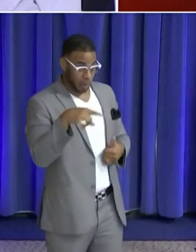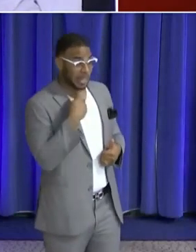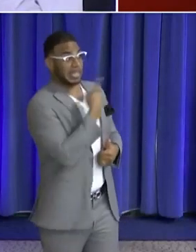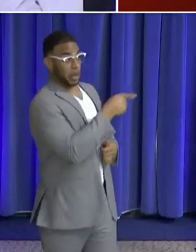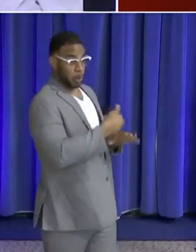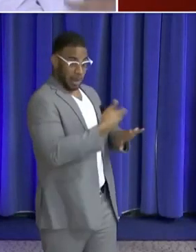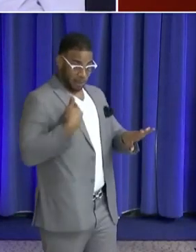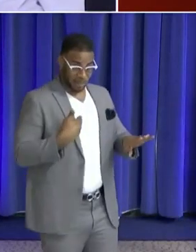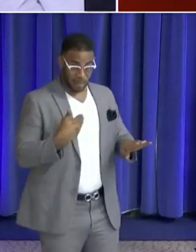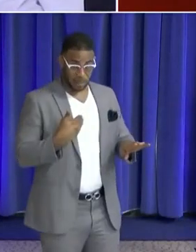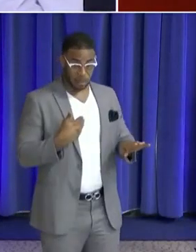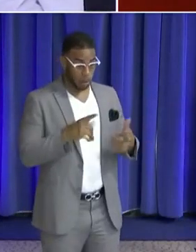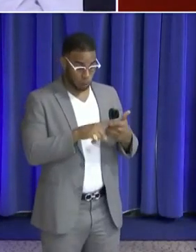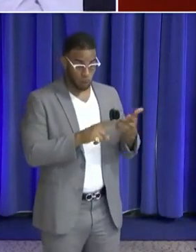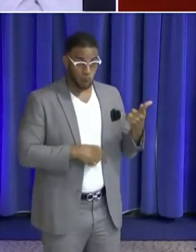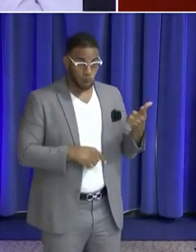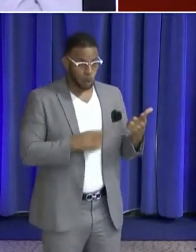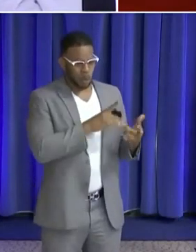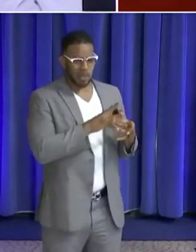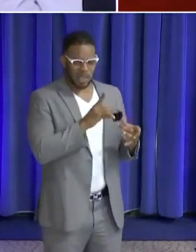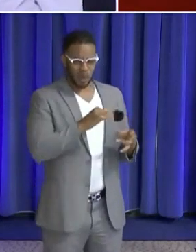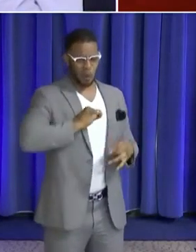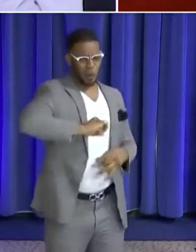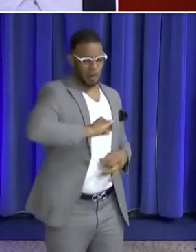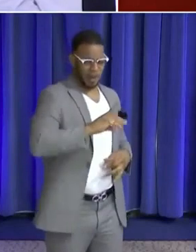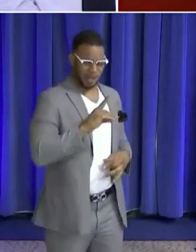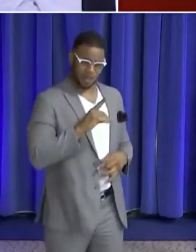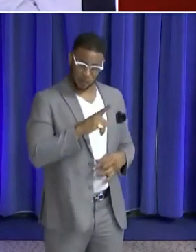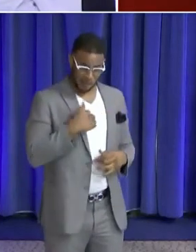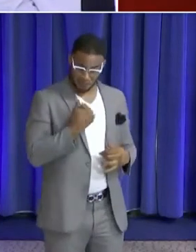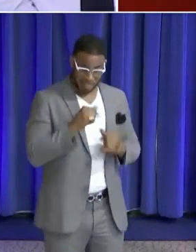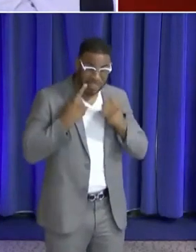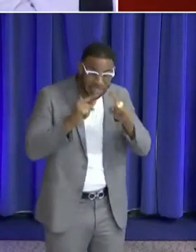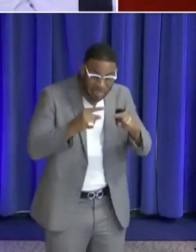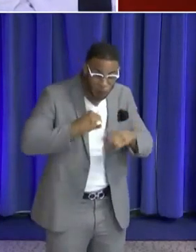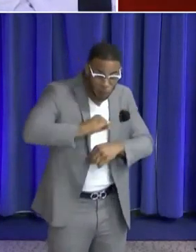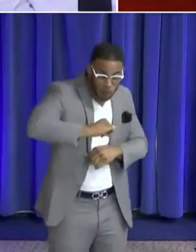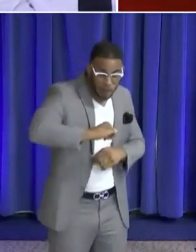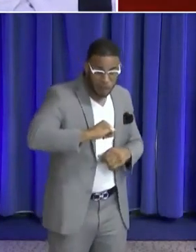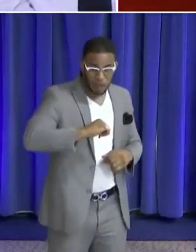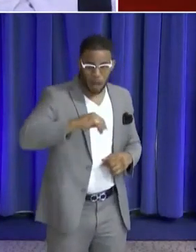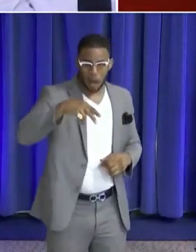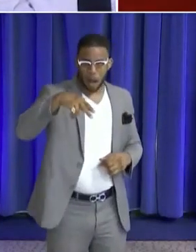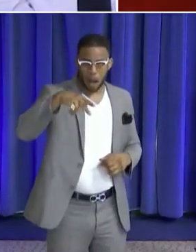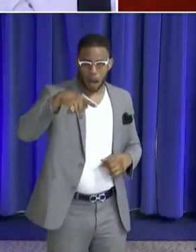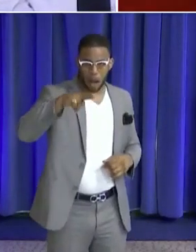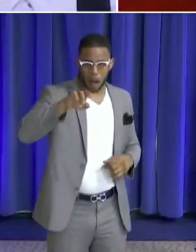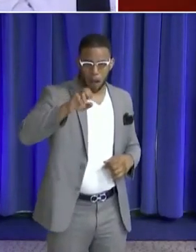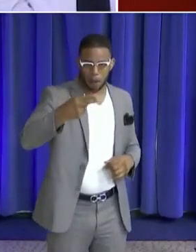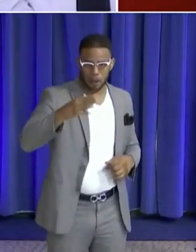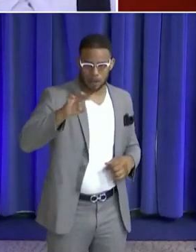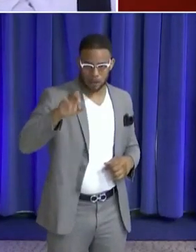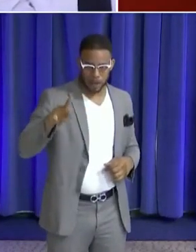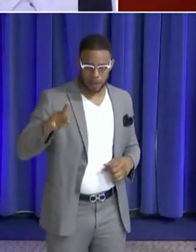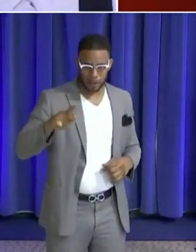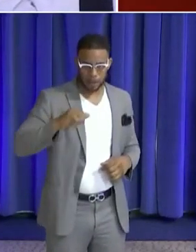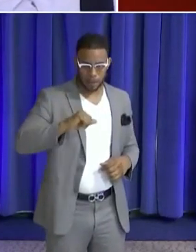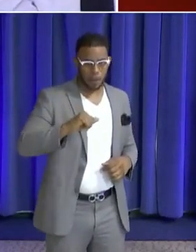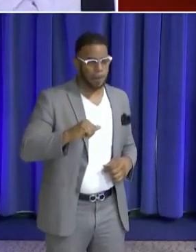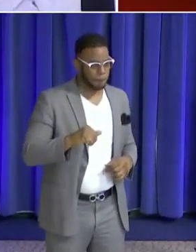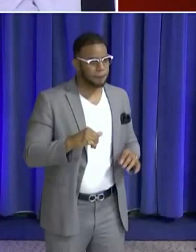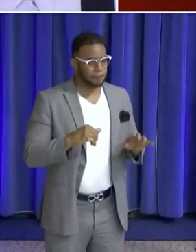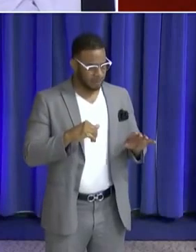advance? And two, you say you push back. Have you had any success? I mean, did they want to? They're back. They're back this morning